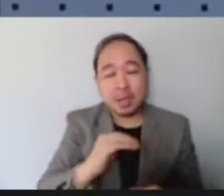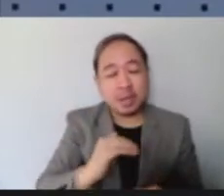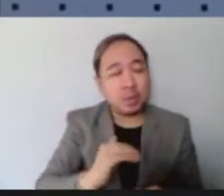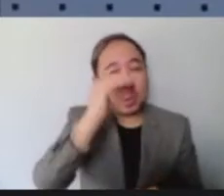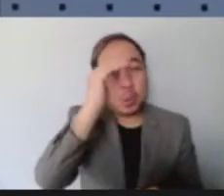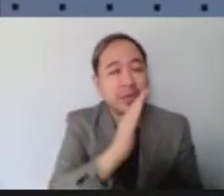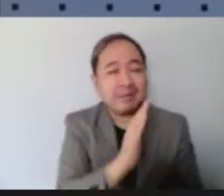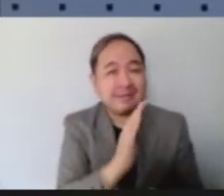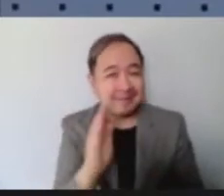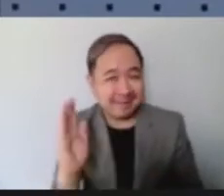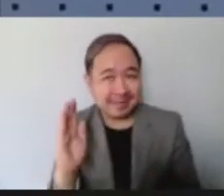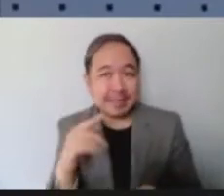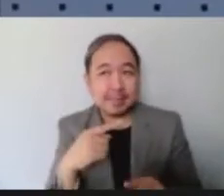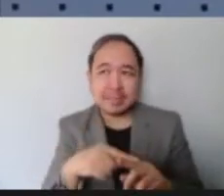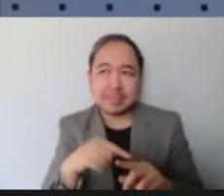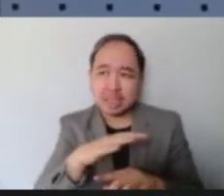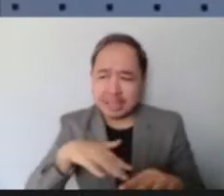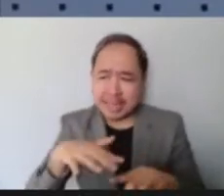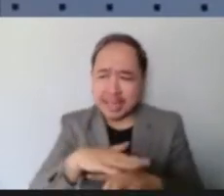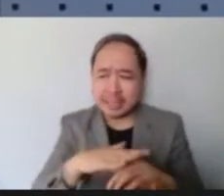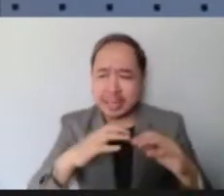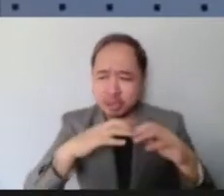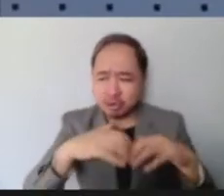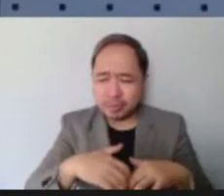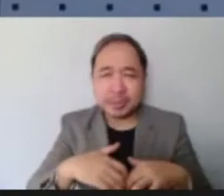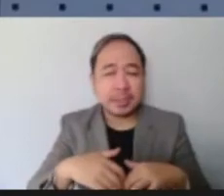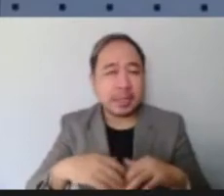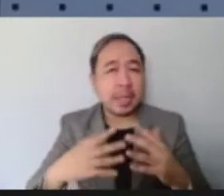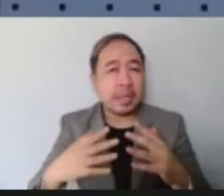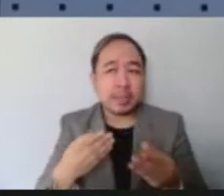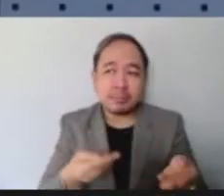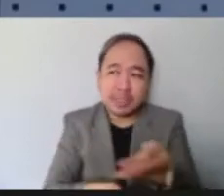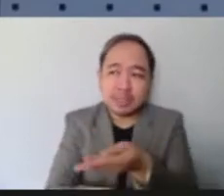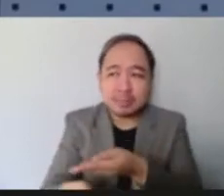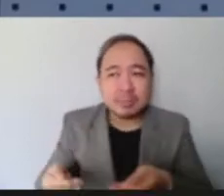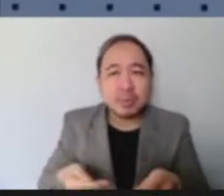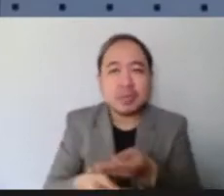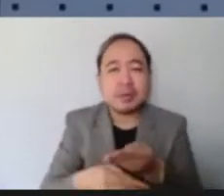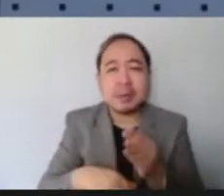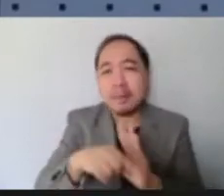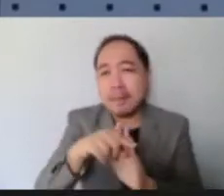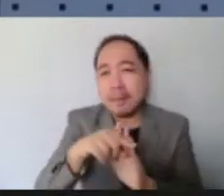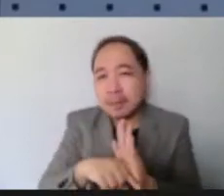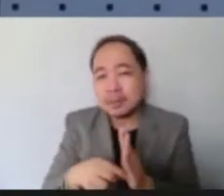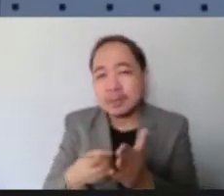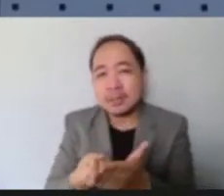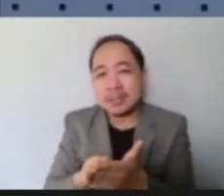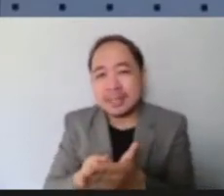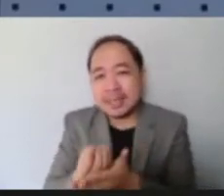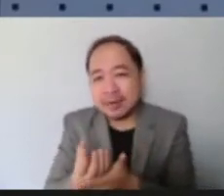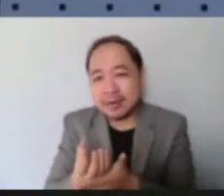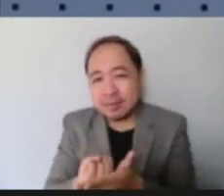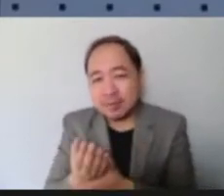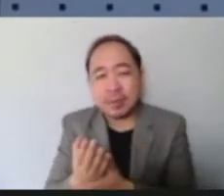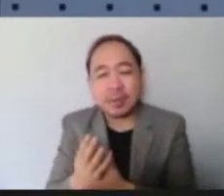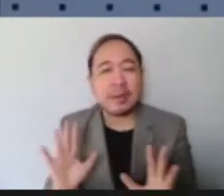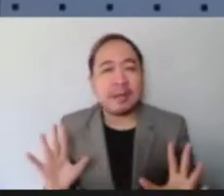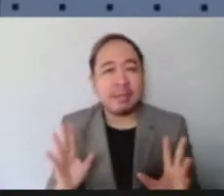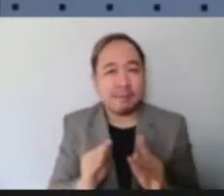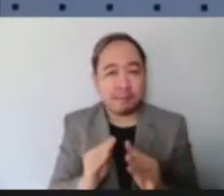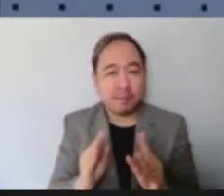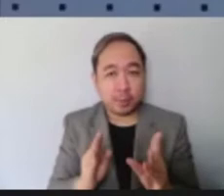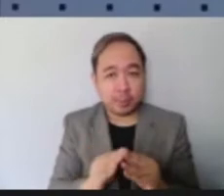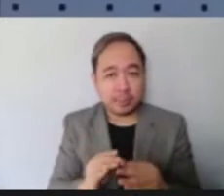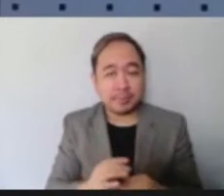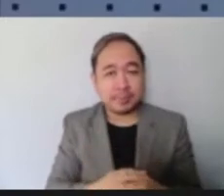than degradation broad Network and exchanged relevant policies information through routines and forums